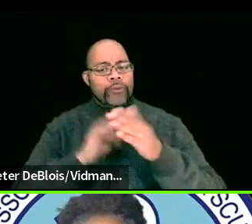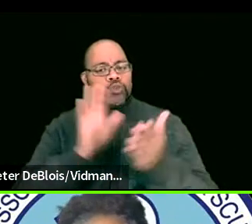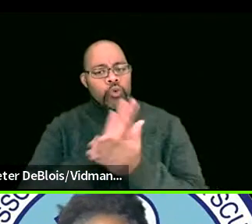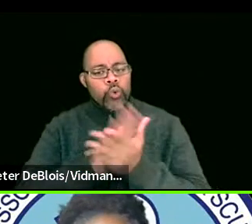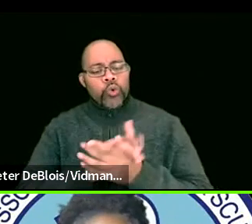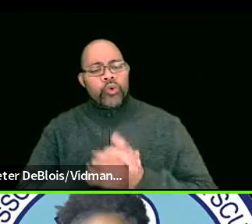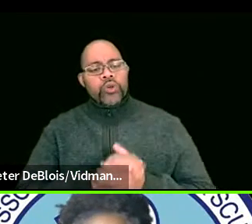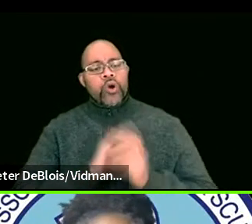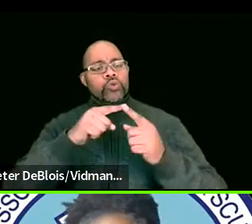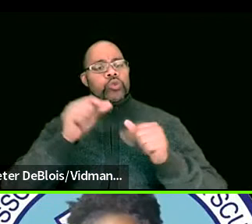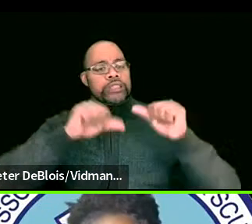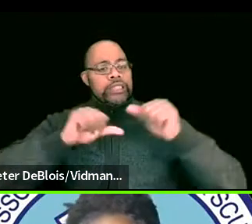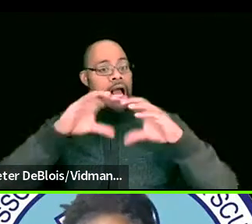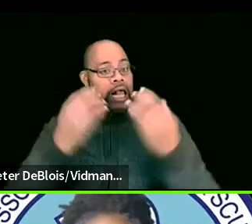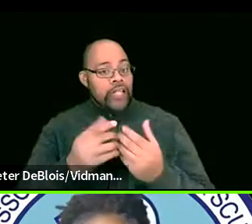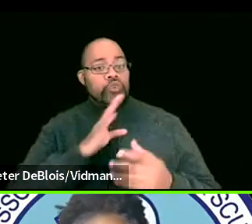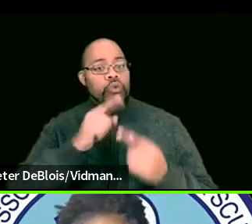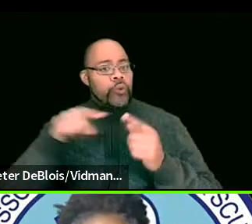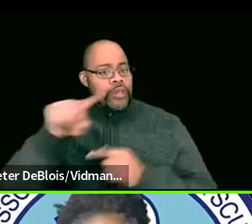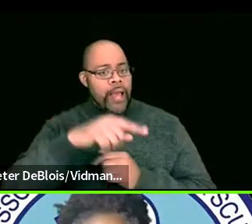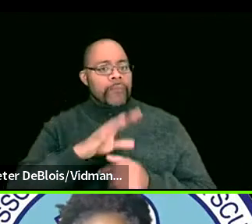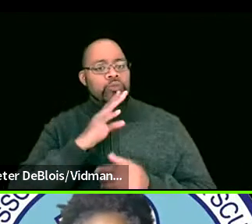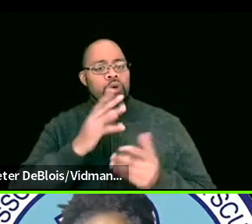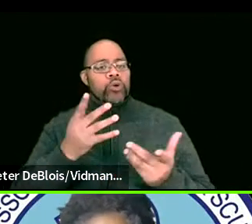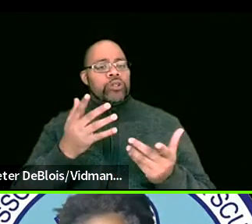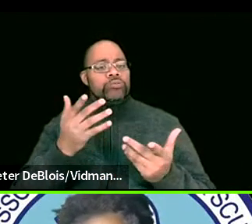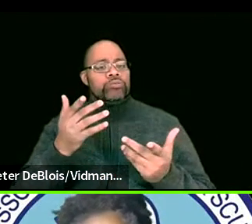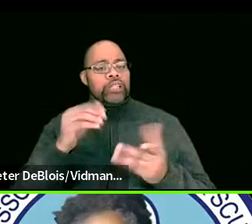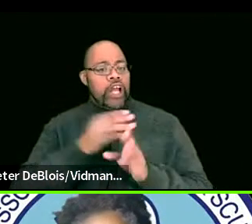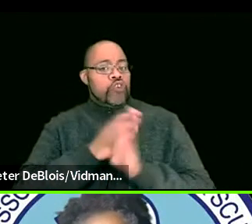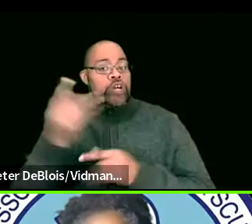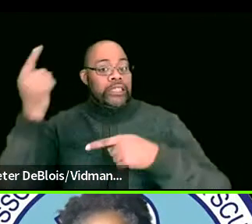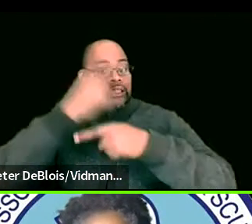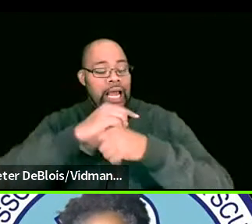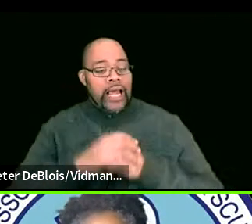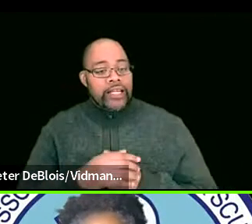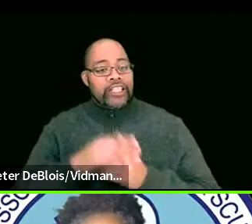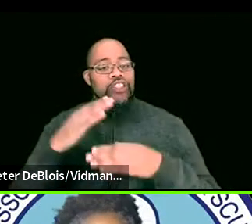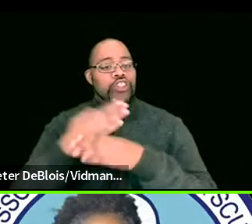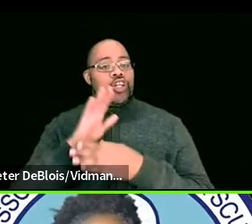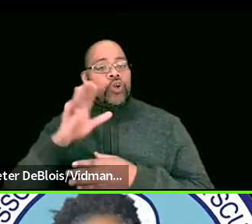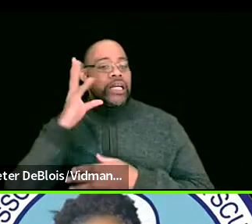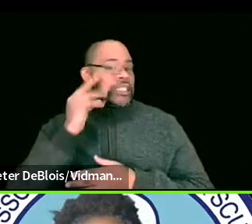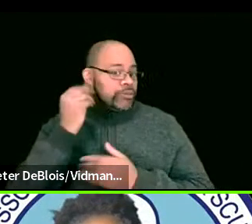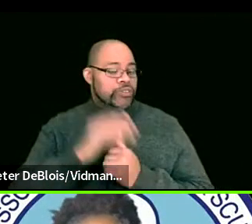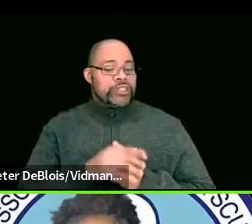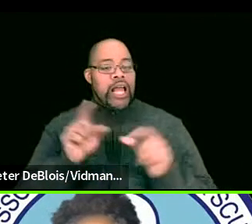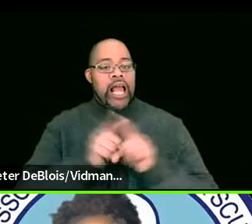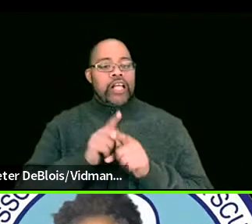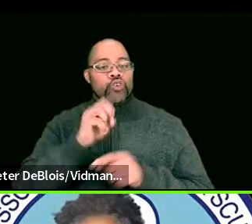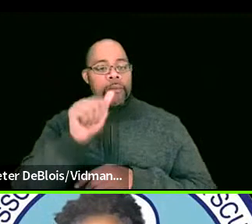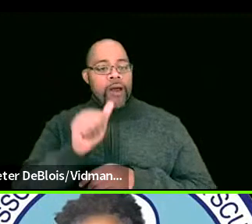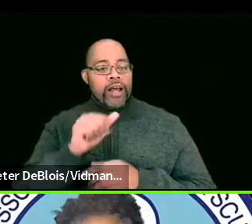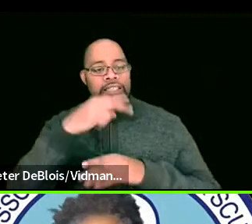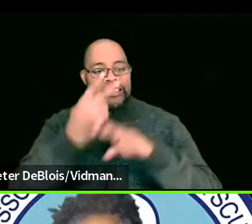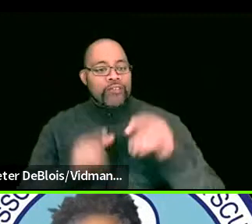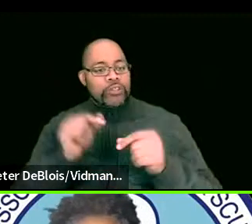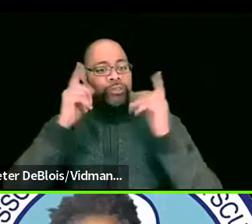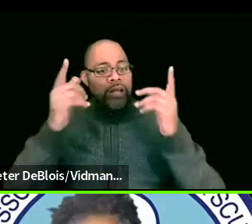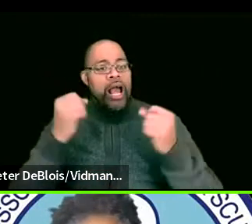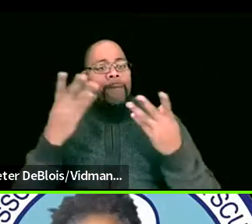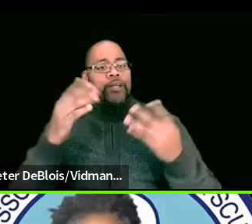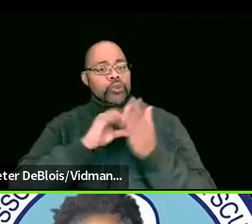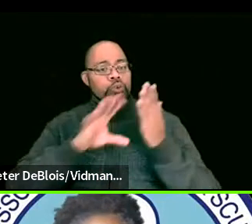school, go to the science classes and talk to them, talk at a career day and share your experience as a scuba diver. You'd be surprised